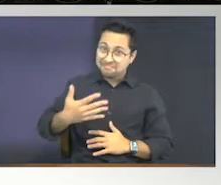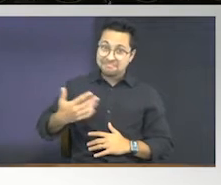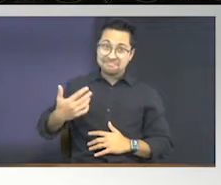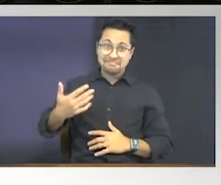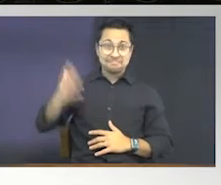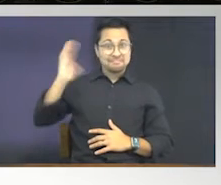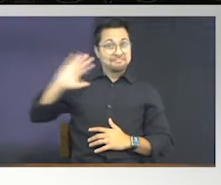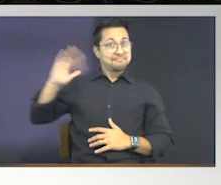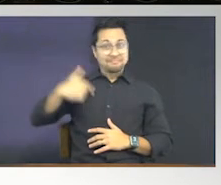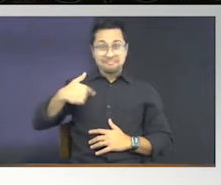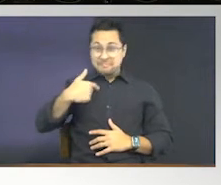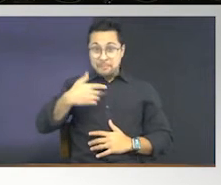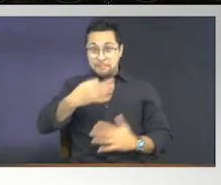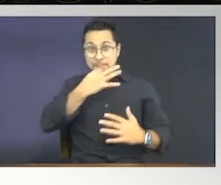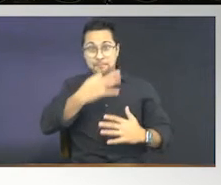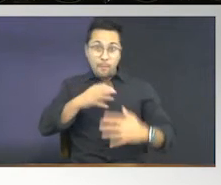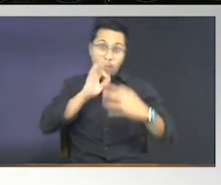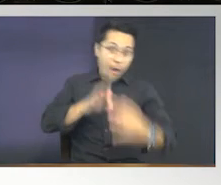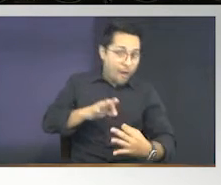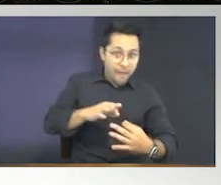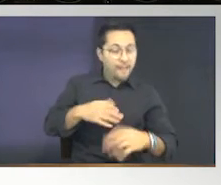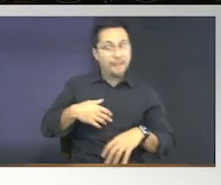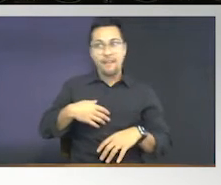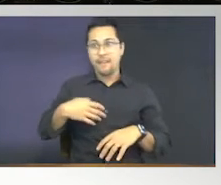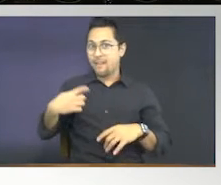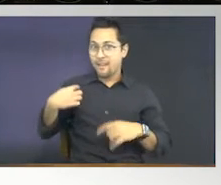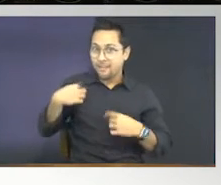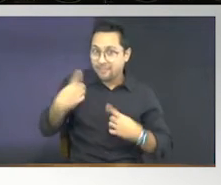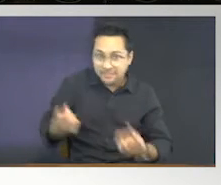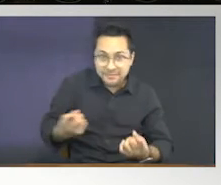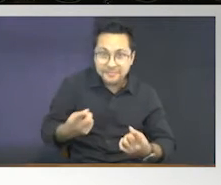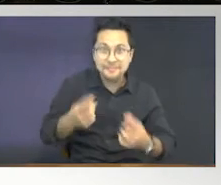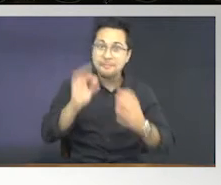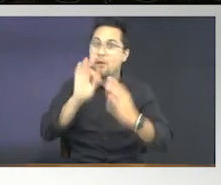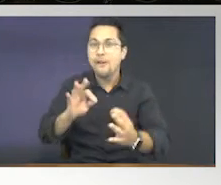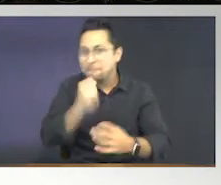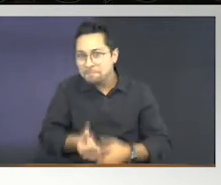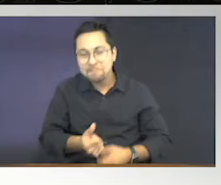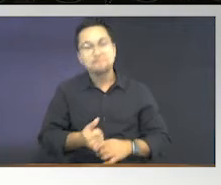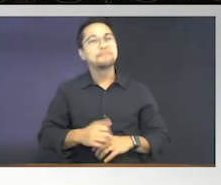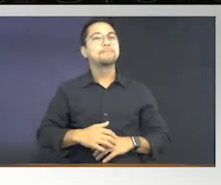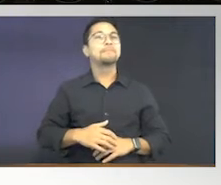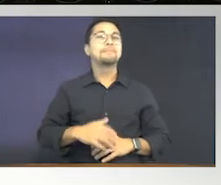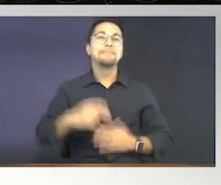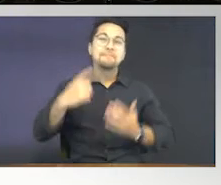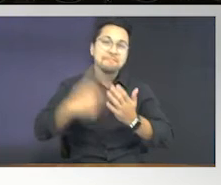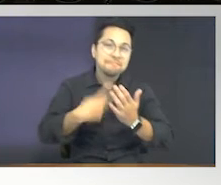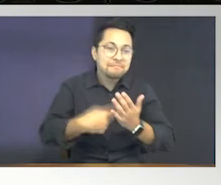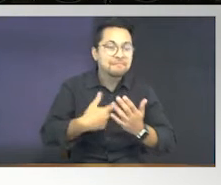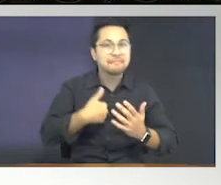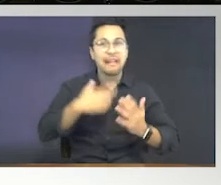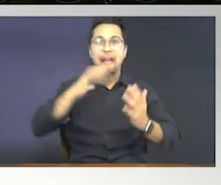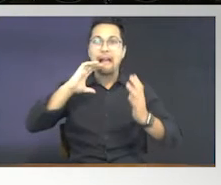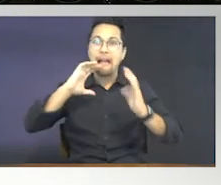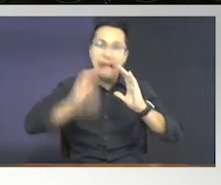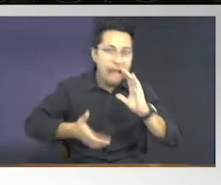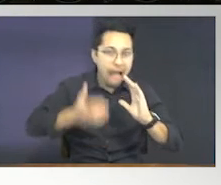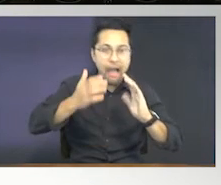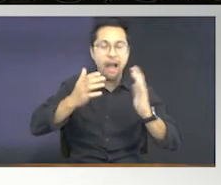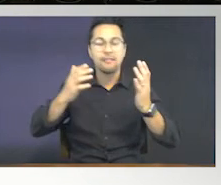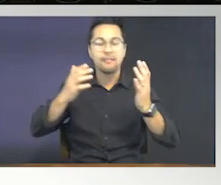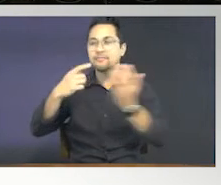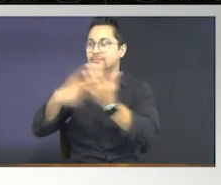I have not been perfect. I've certainly not communicated perhaps in the most diplomatic